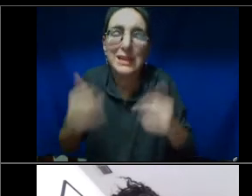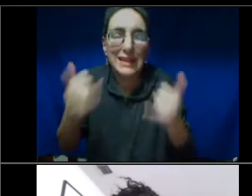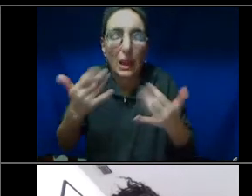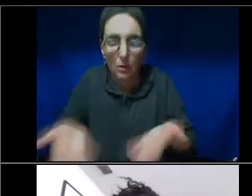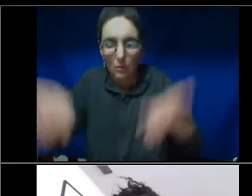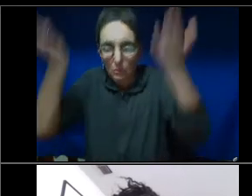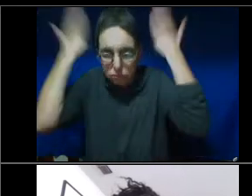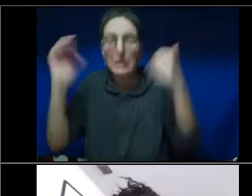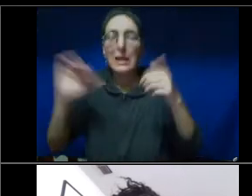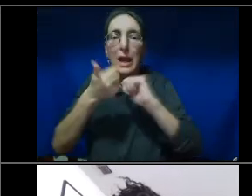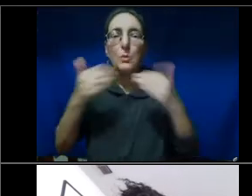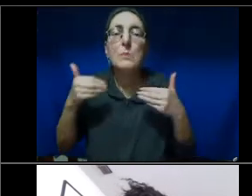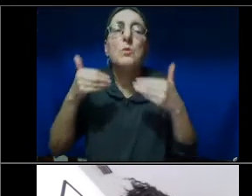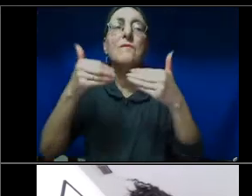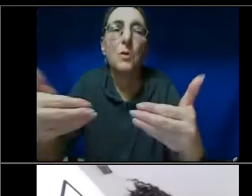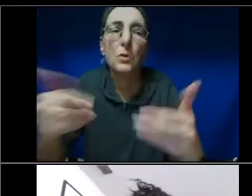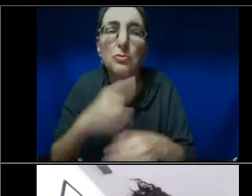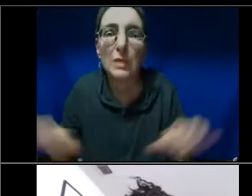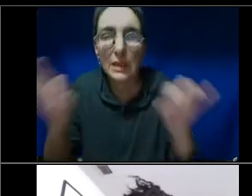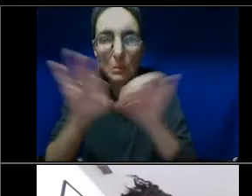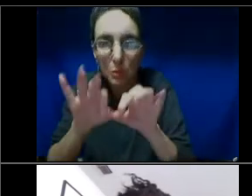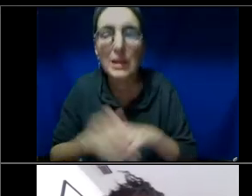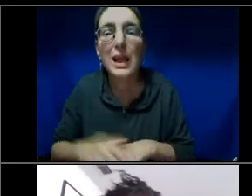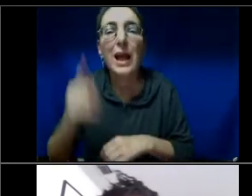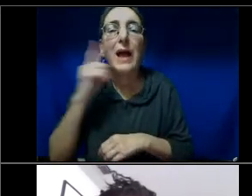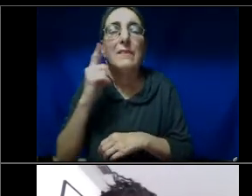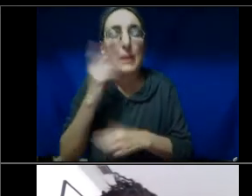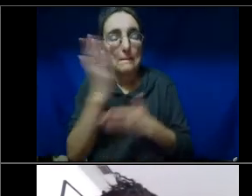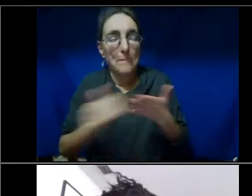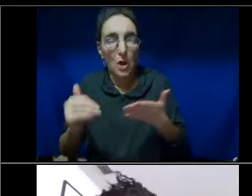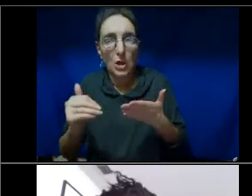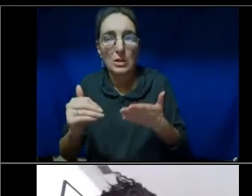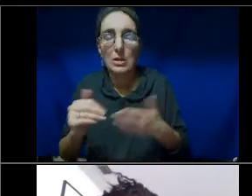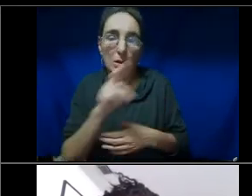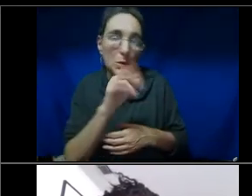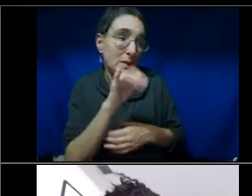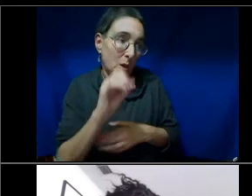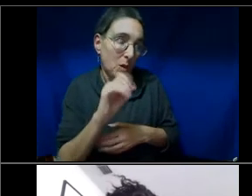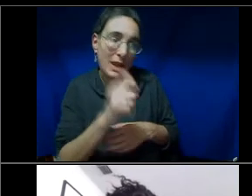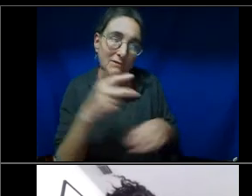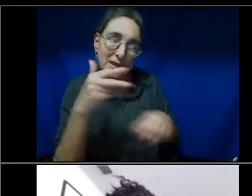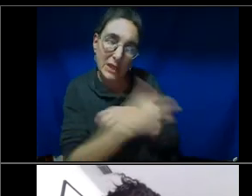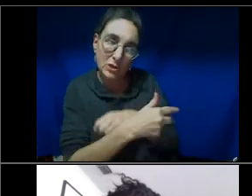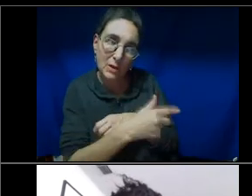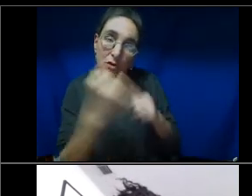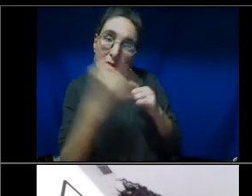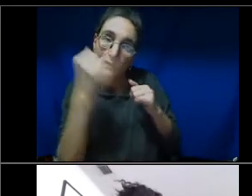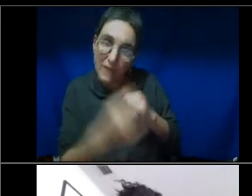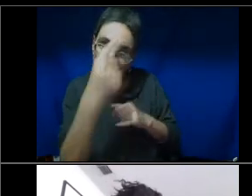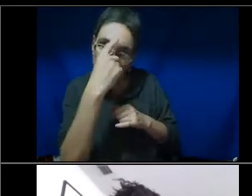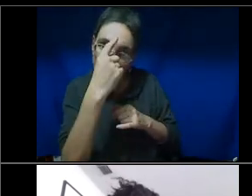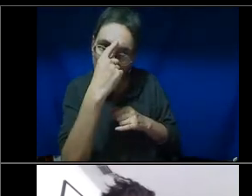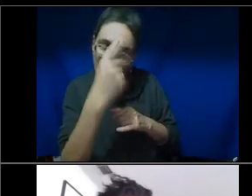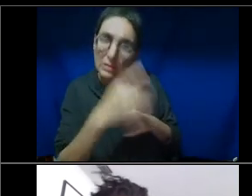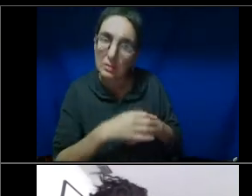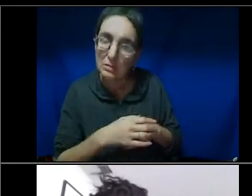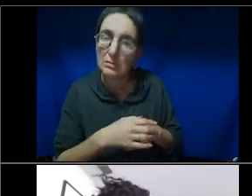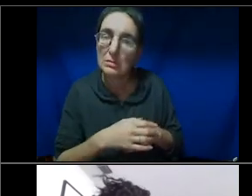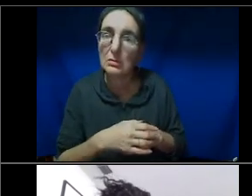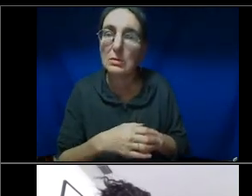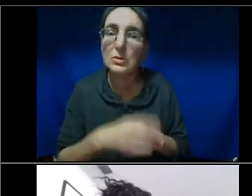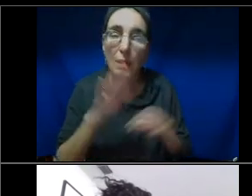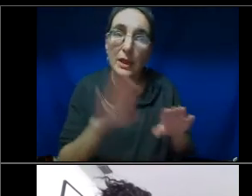really important. And I think part of it is also going to be actually Rio, this is your final thought, so I can open it up to everyone. And the last